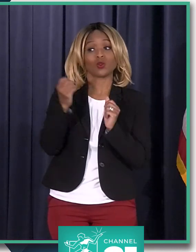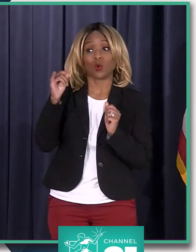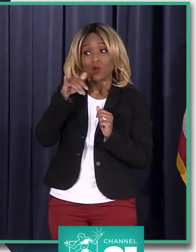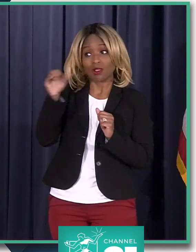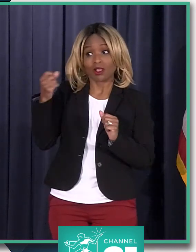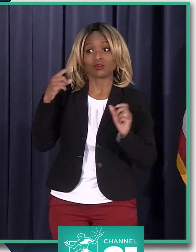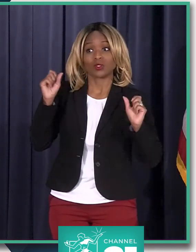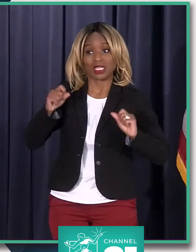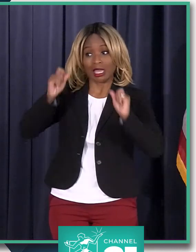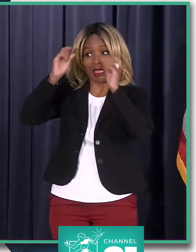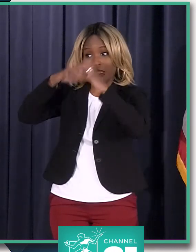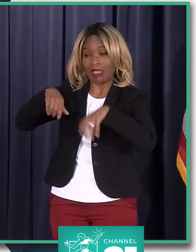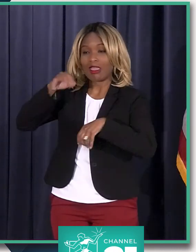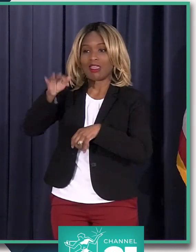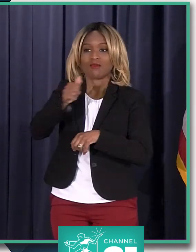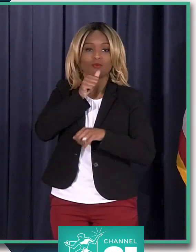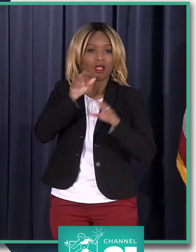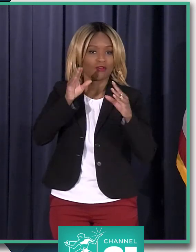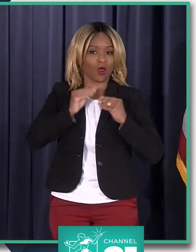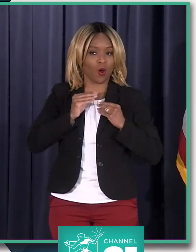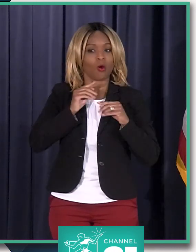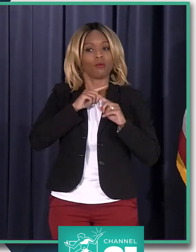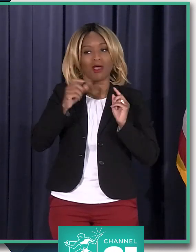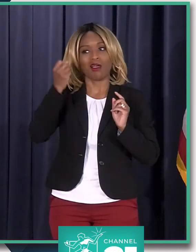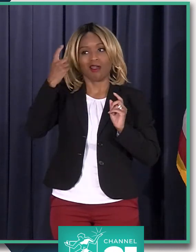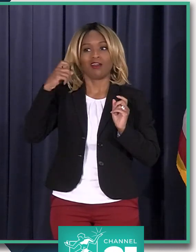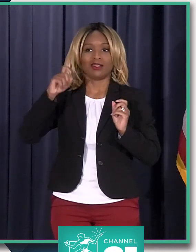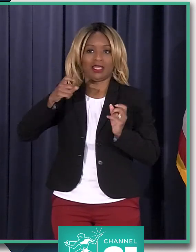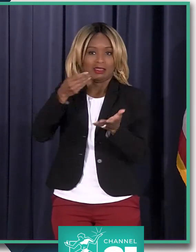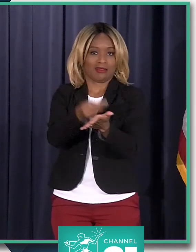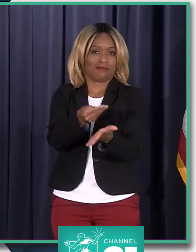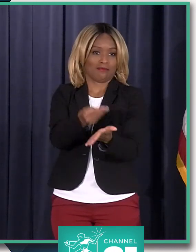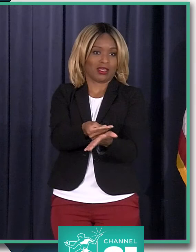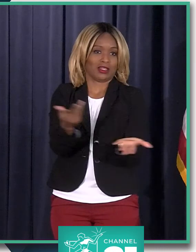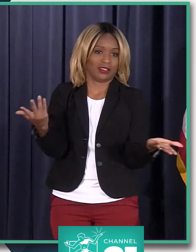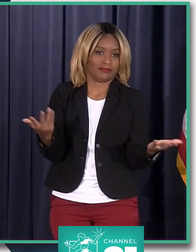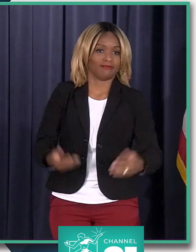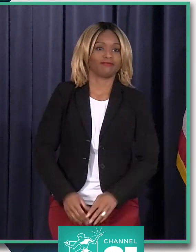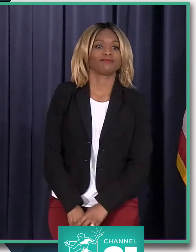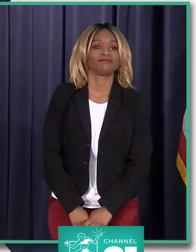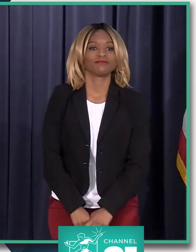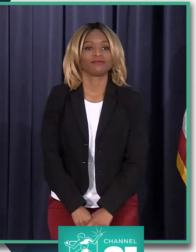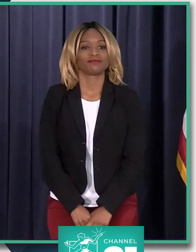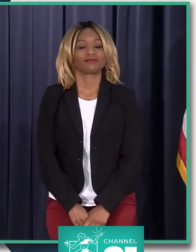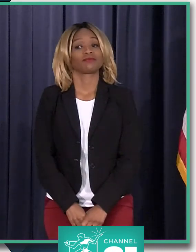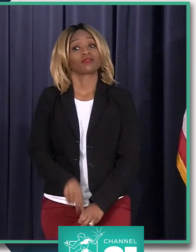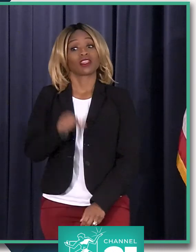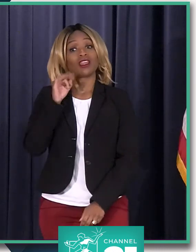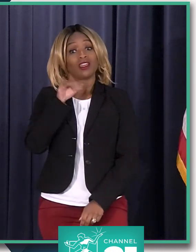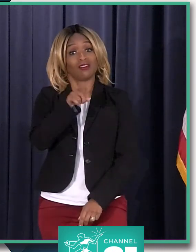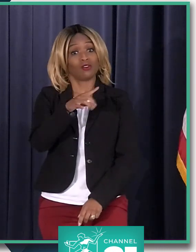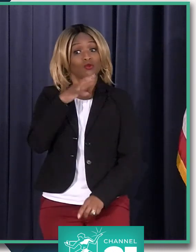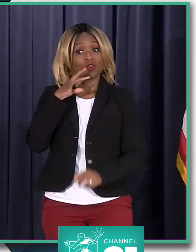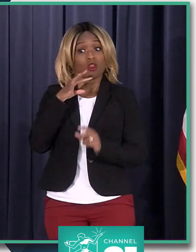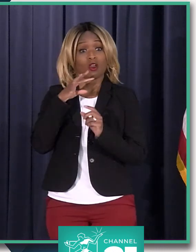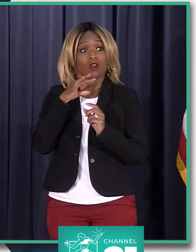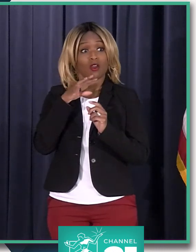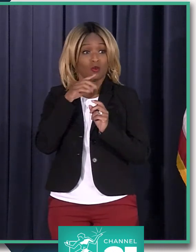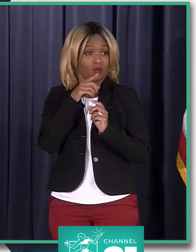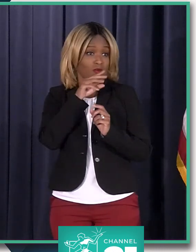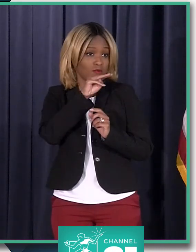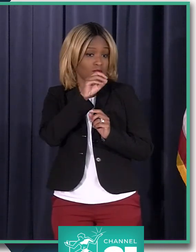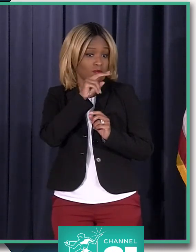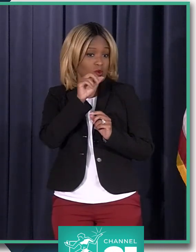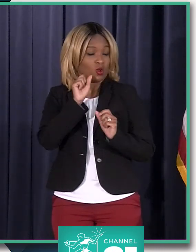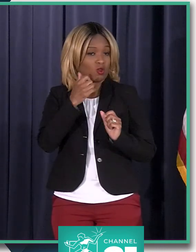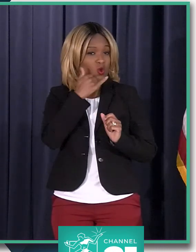if they're privately owned. It's a question of having the funds to do it. And if you talk, we can have Mona call you in the morning and